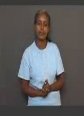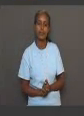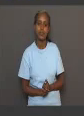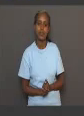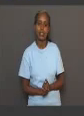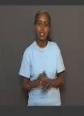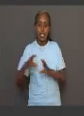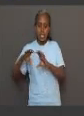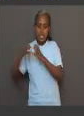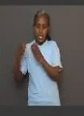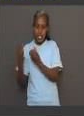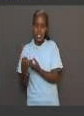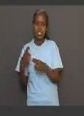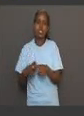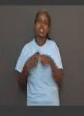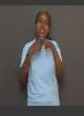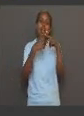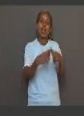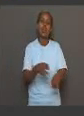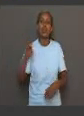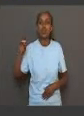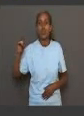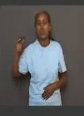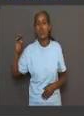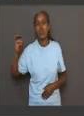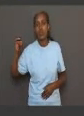These sections are called octants.